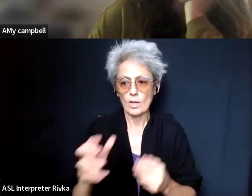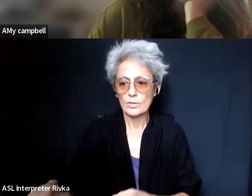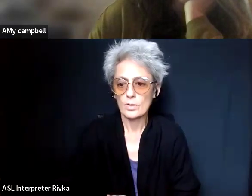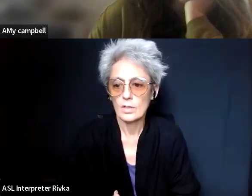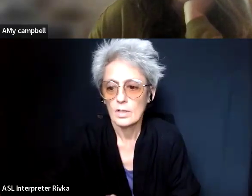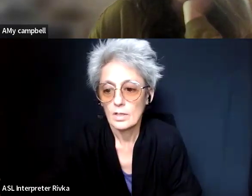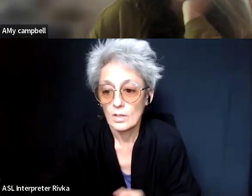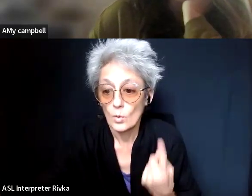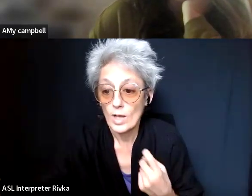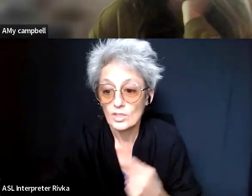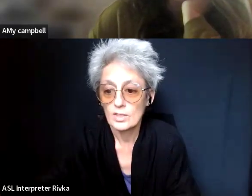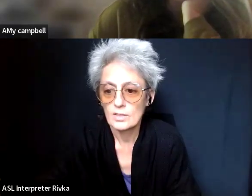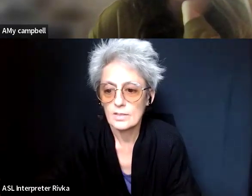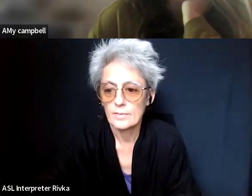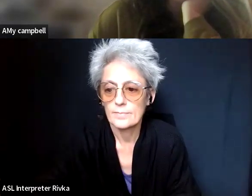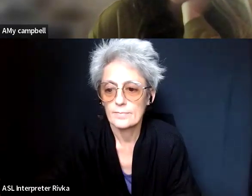Questions?